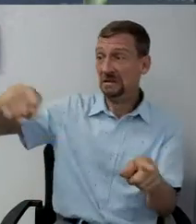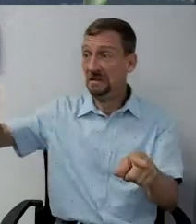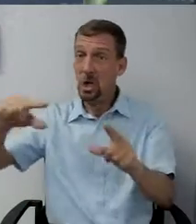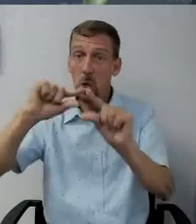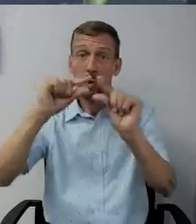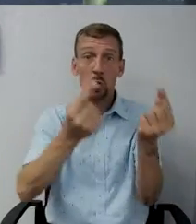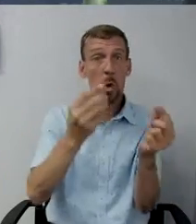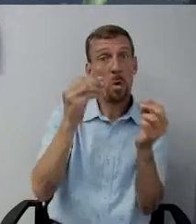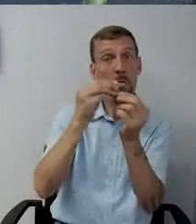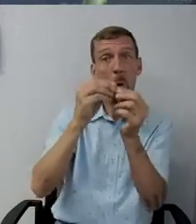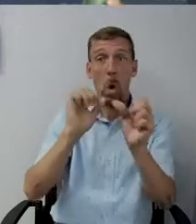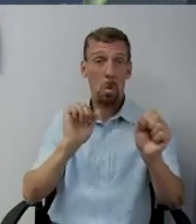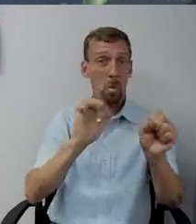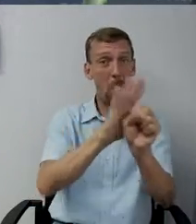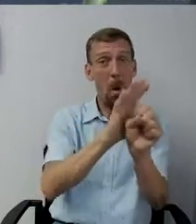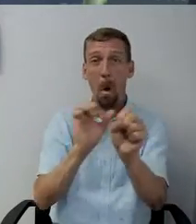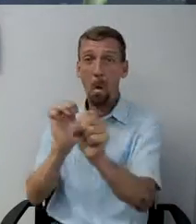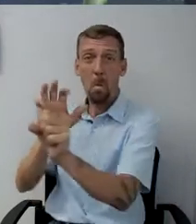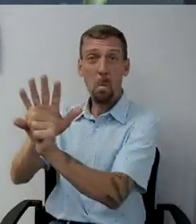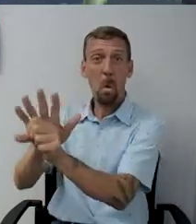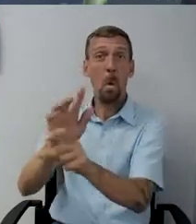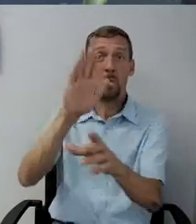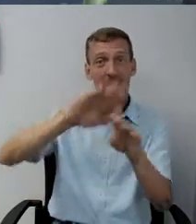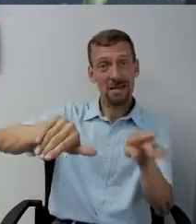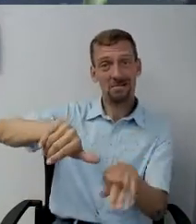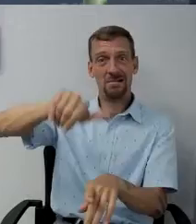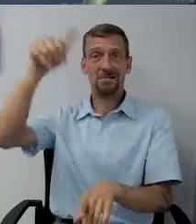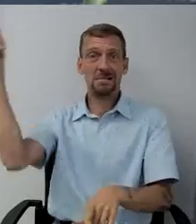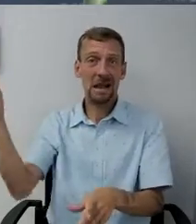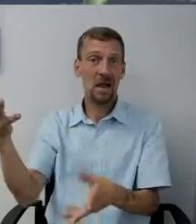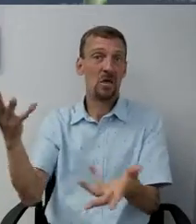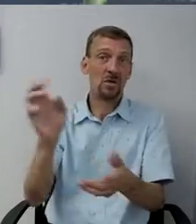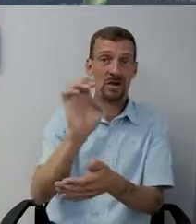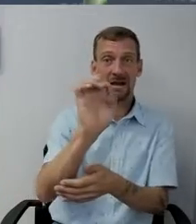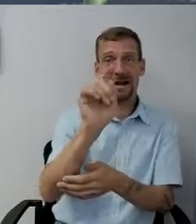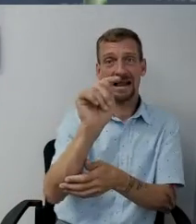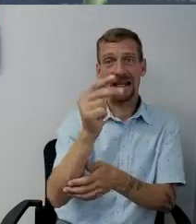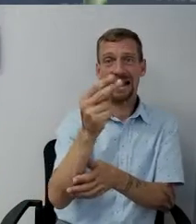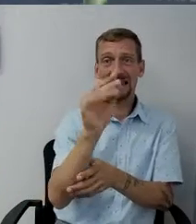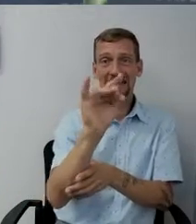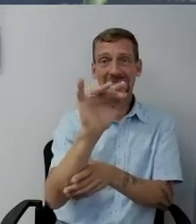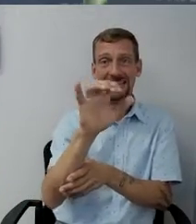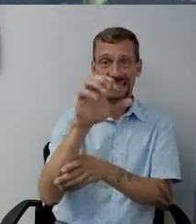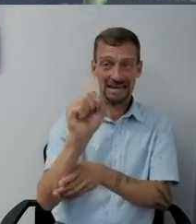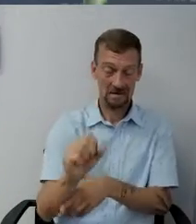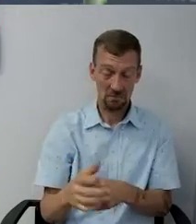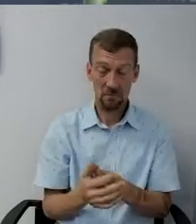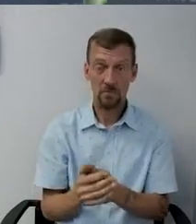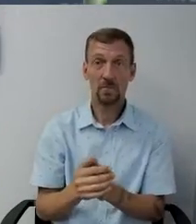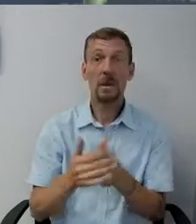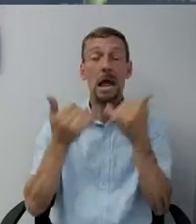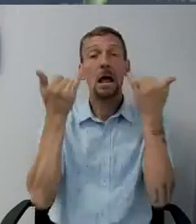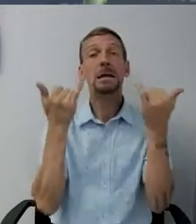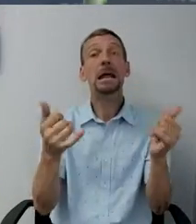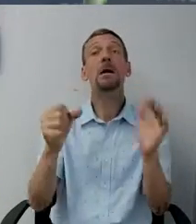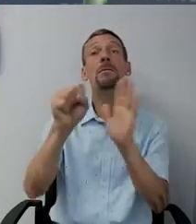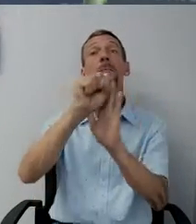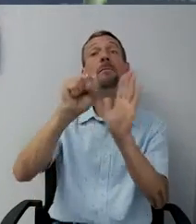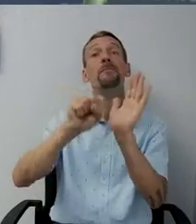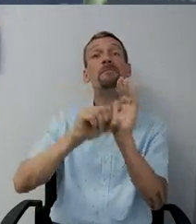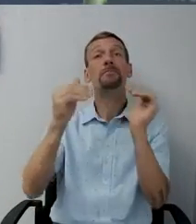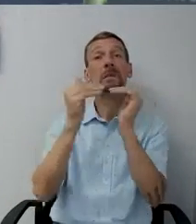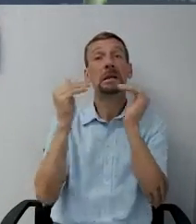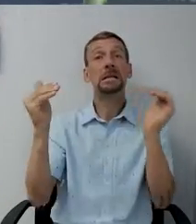more infected than other ethnicities. And then lastly, at the state level, there are just